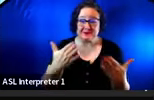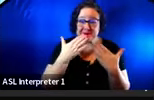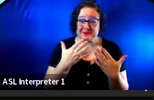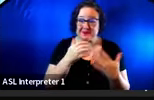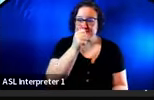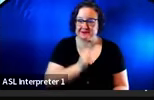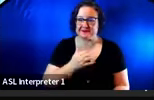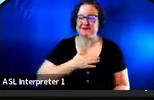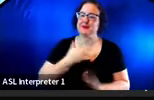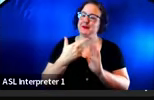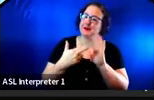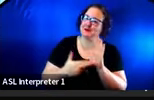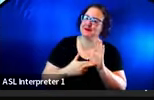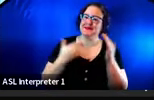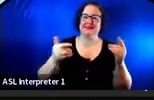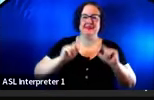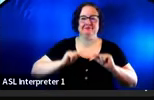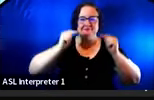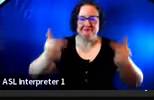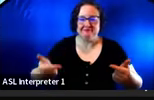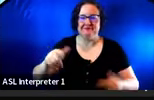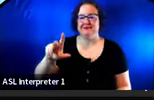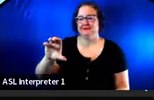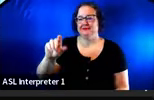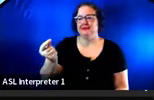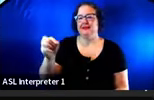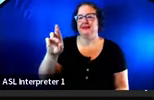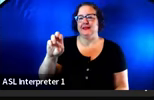bit of my housekeeping, and I will now hand it over to Catherine.